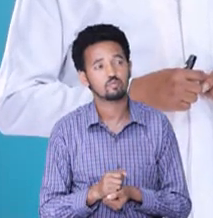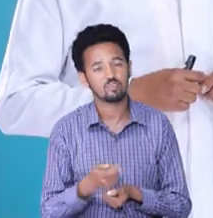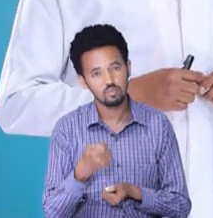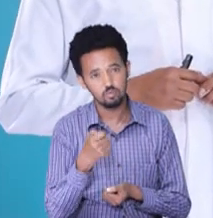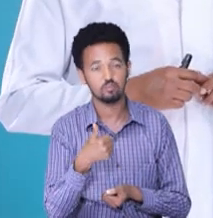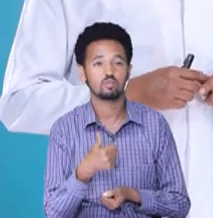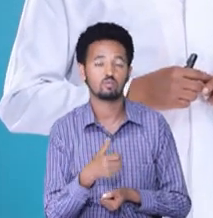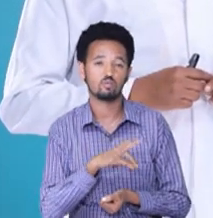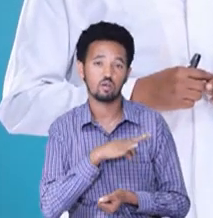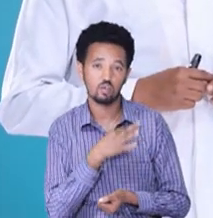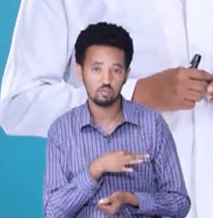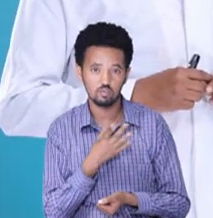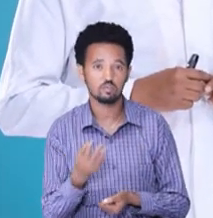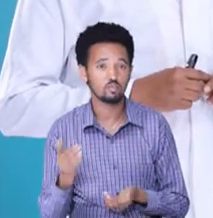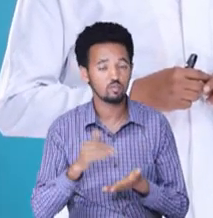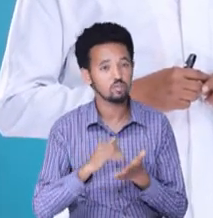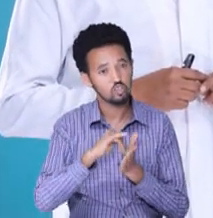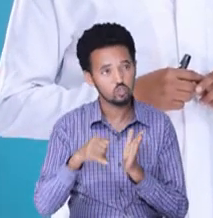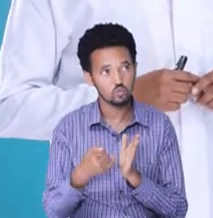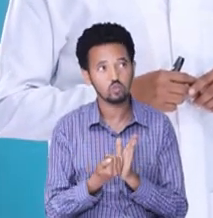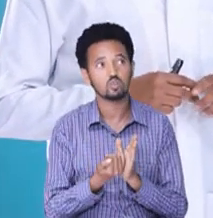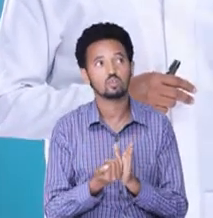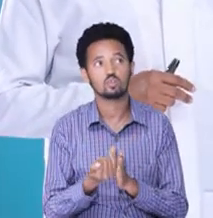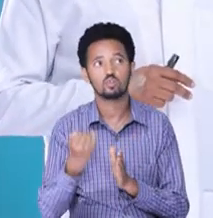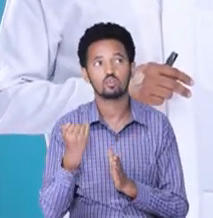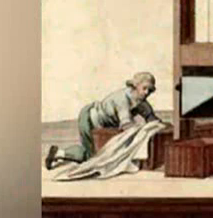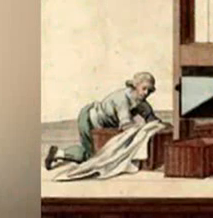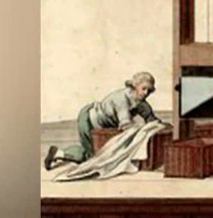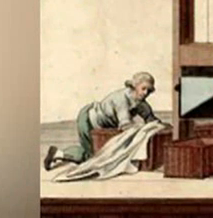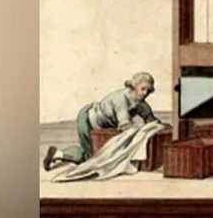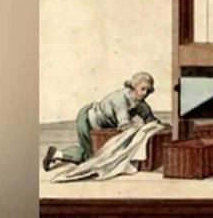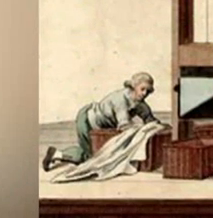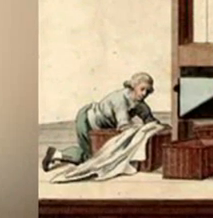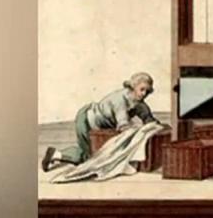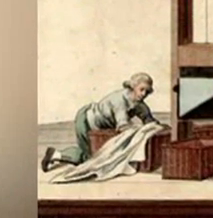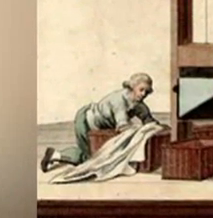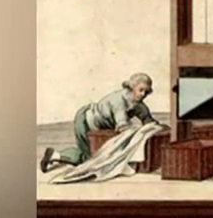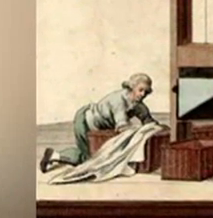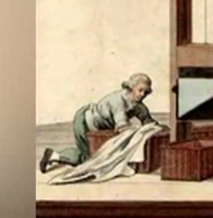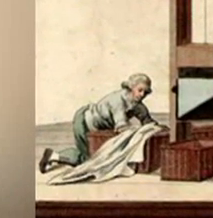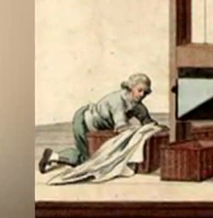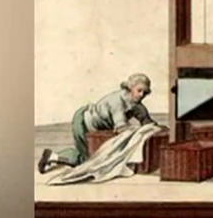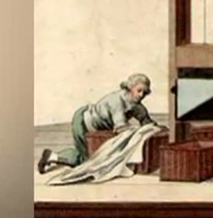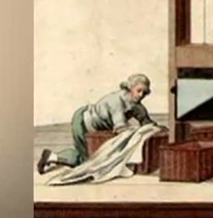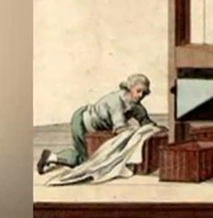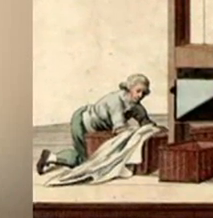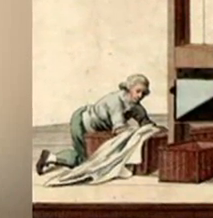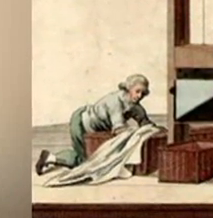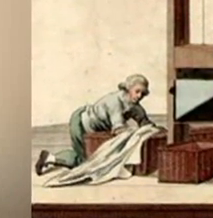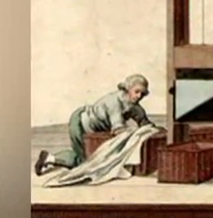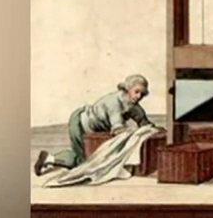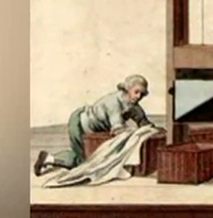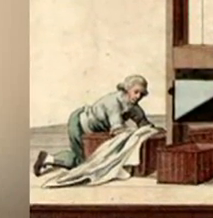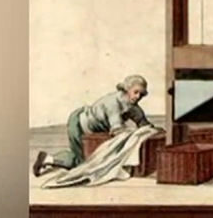Immediately, France declared a republic in January 1793. The ex-king, that means Louis XVI, was